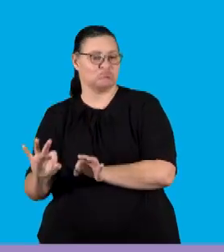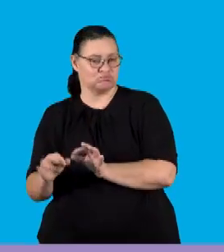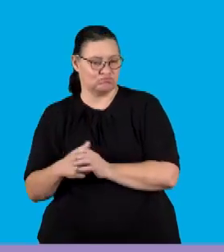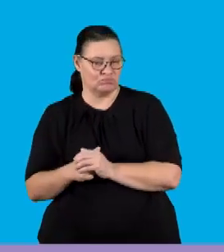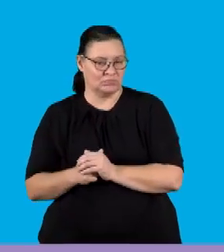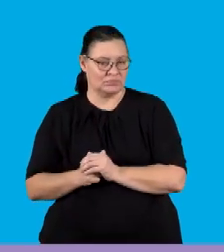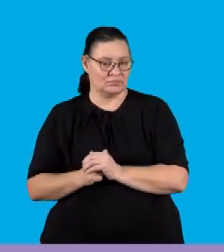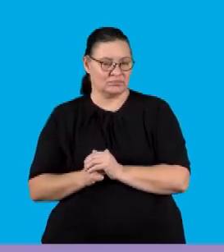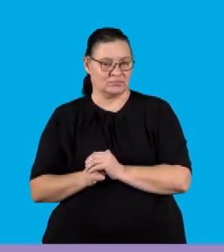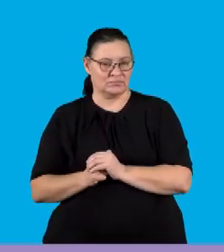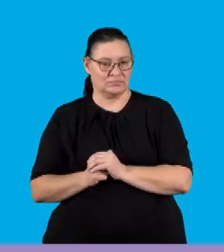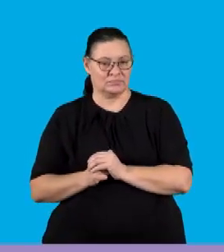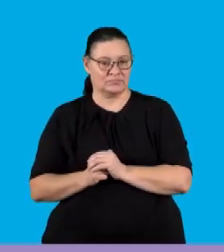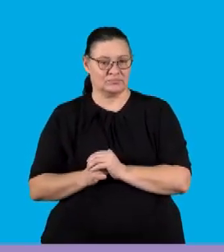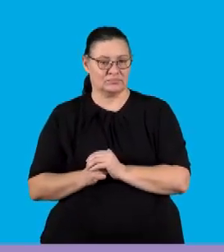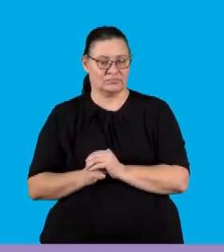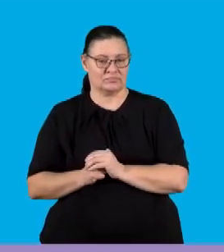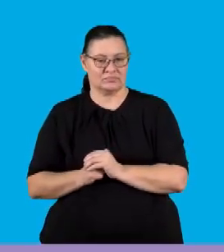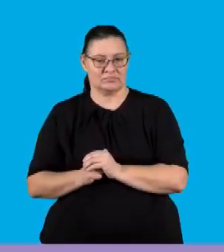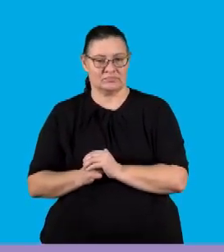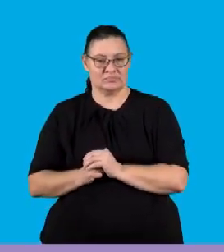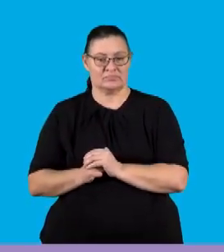course, how do we get to 24